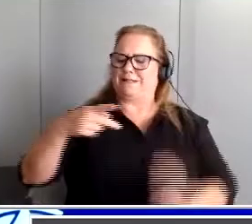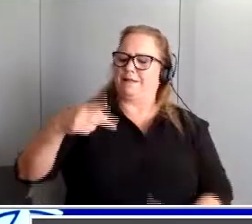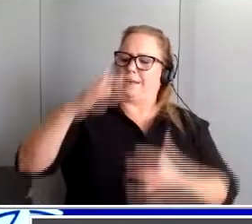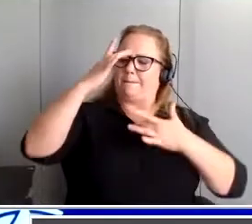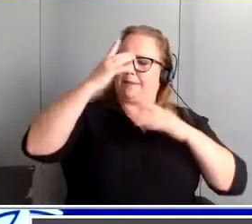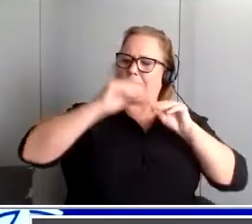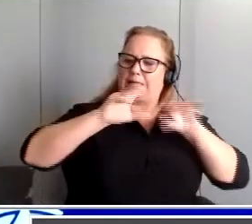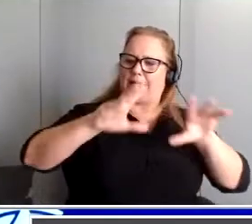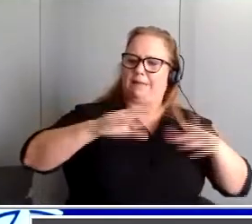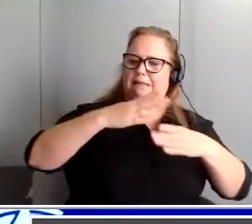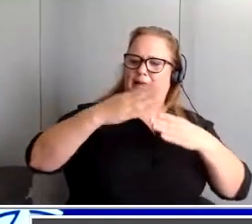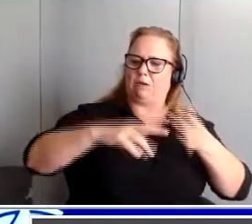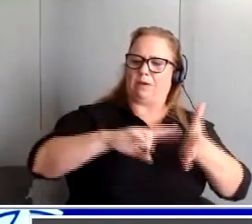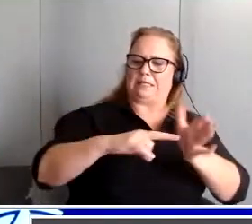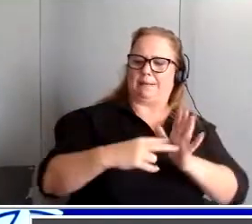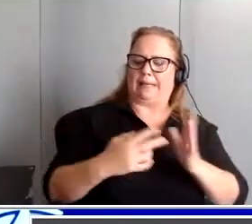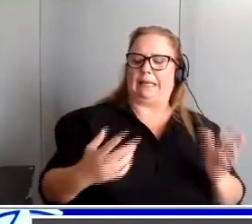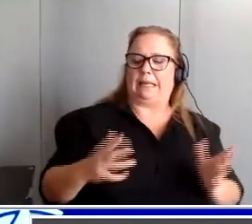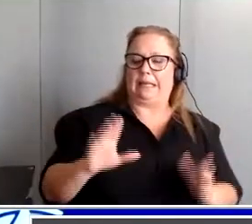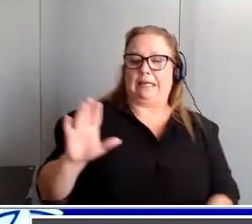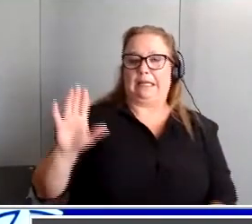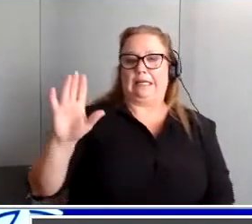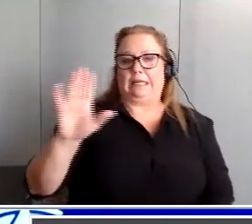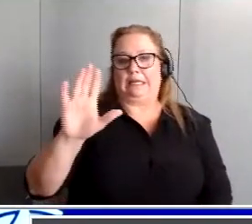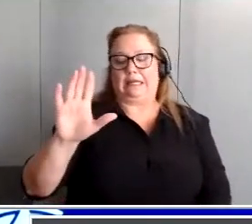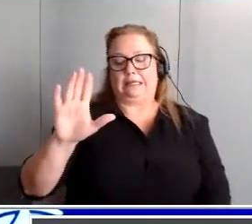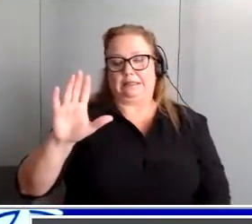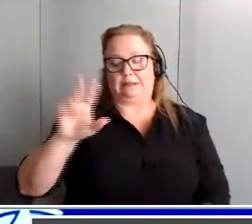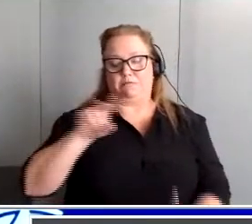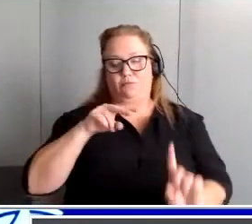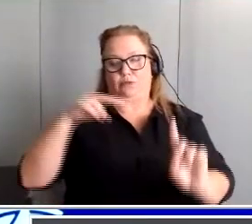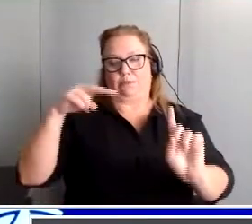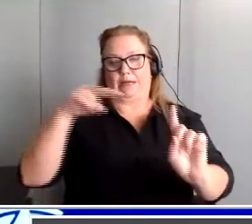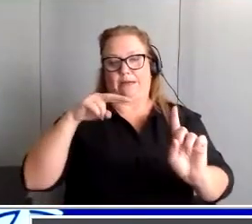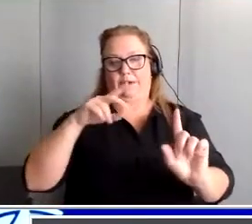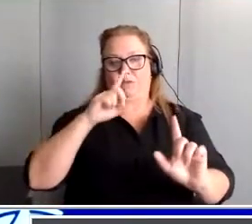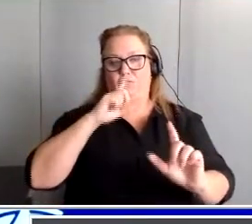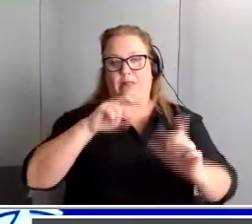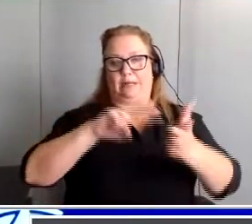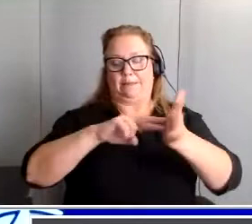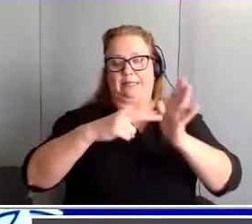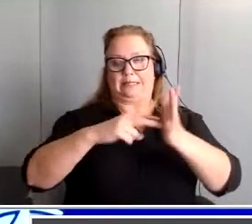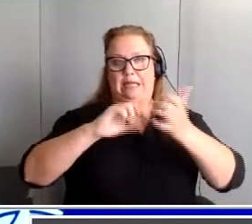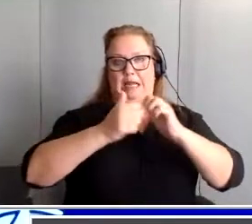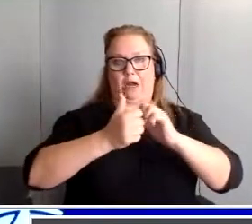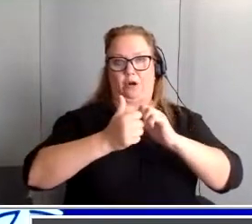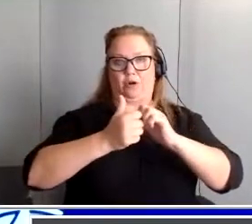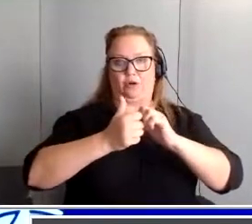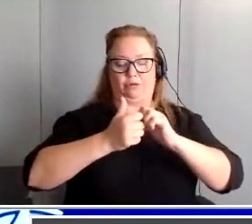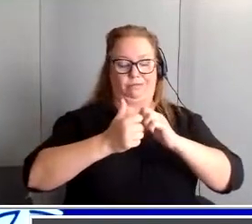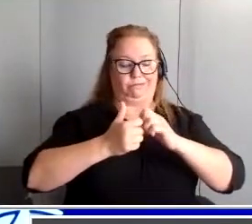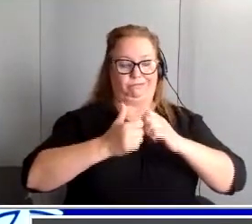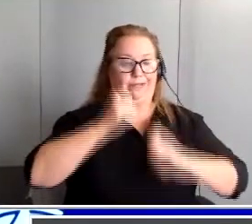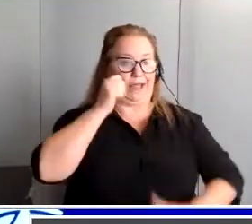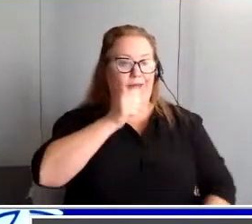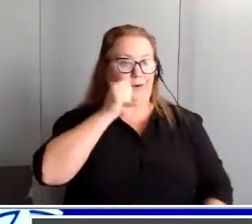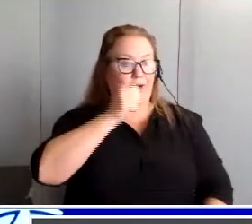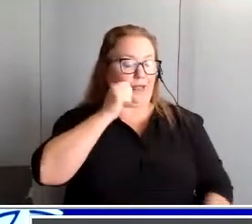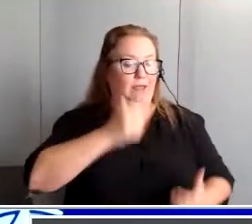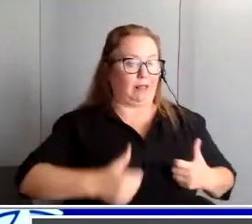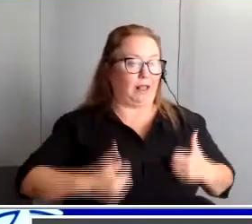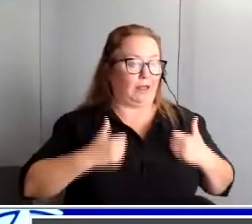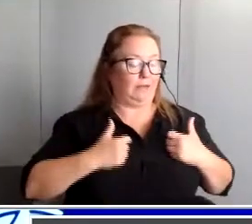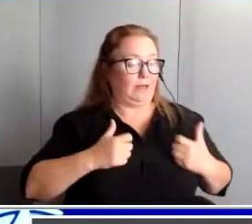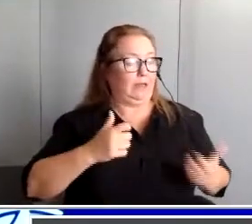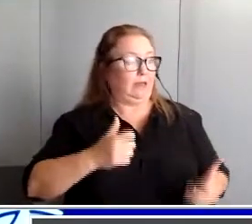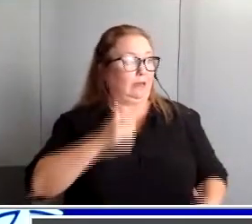mean? And his take on it was, it really means how you go about your daily life. And so certainly daily life for us in the United